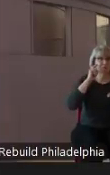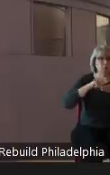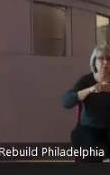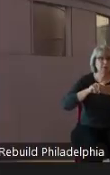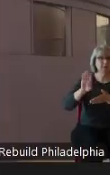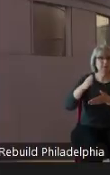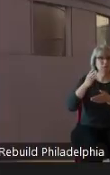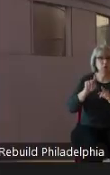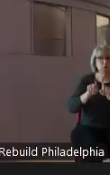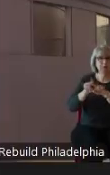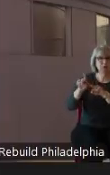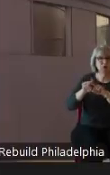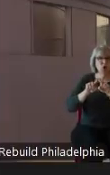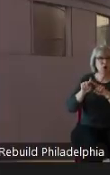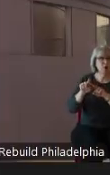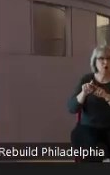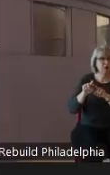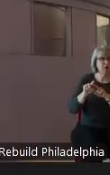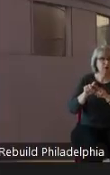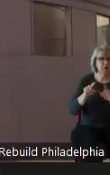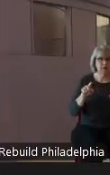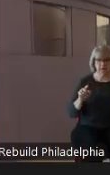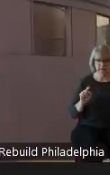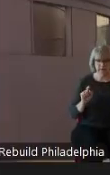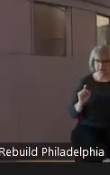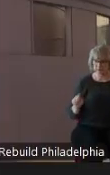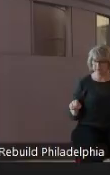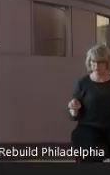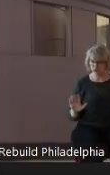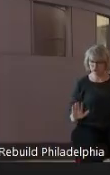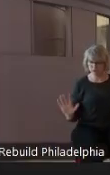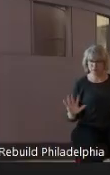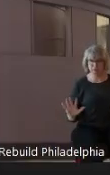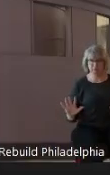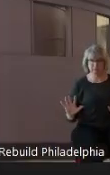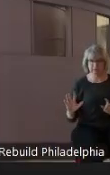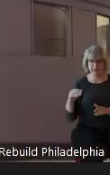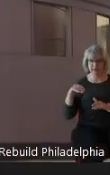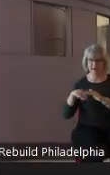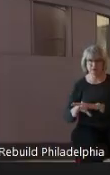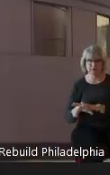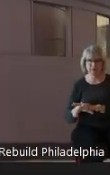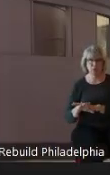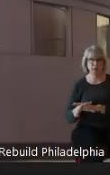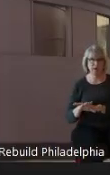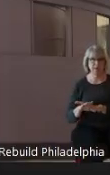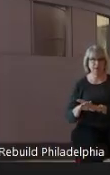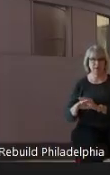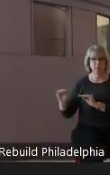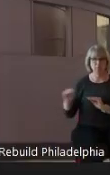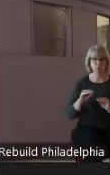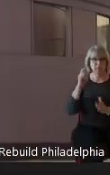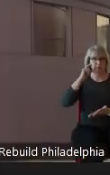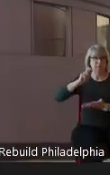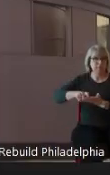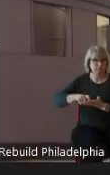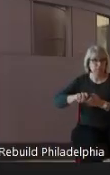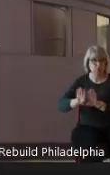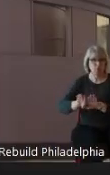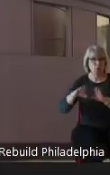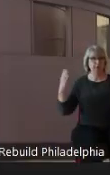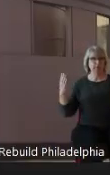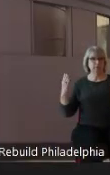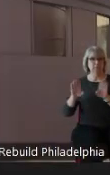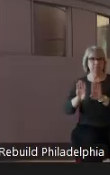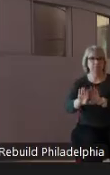in the lower right corner of the plan. That vestibule will have motion activated doors and a bench so